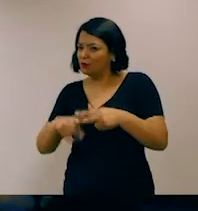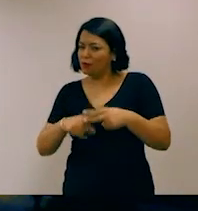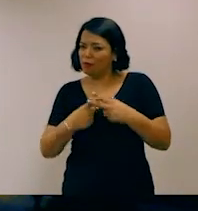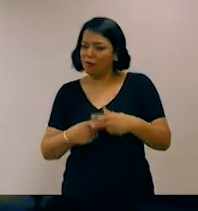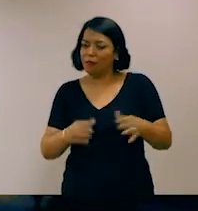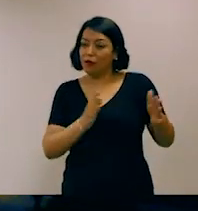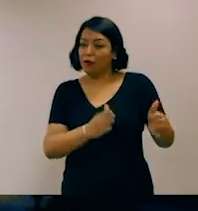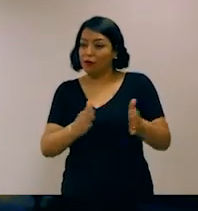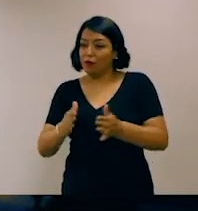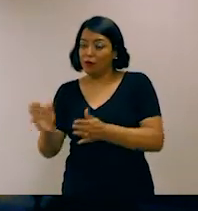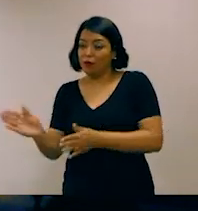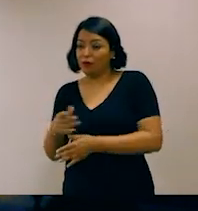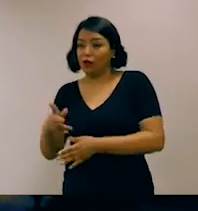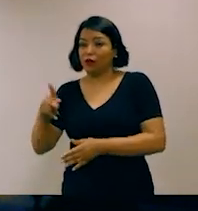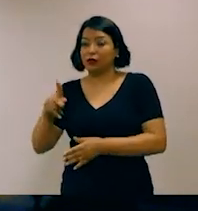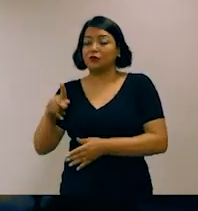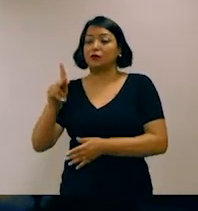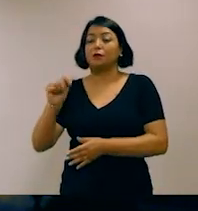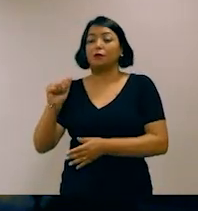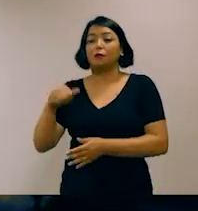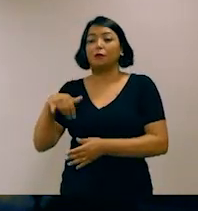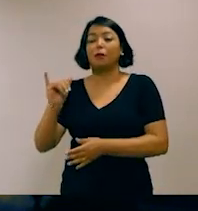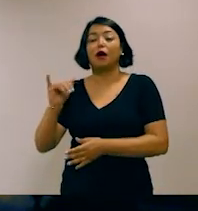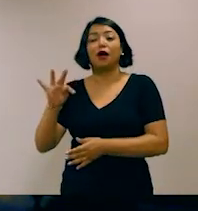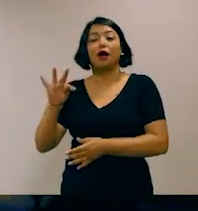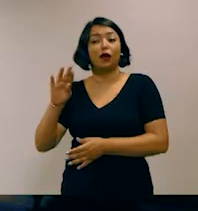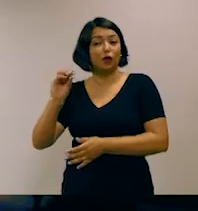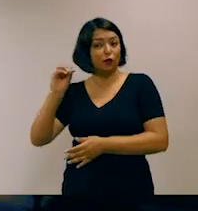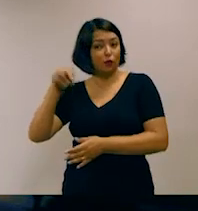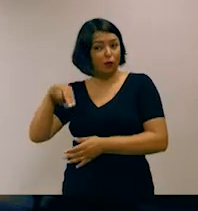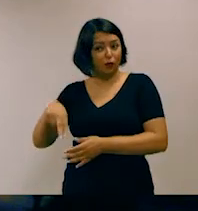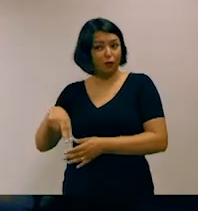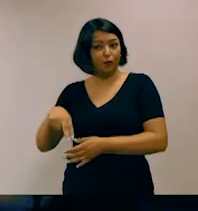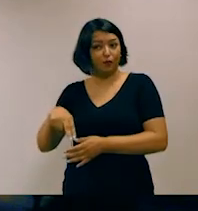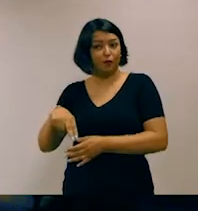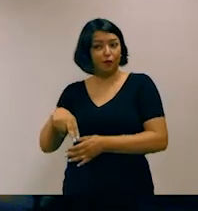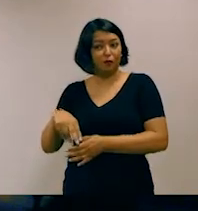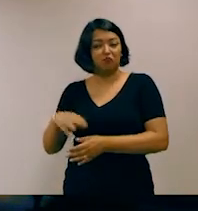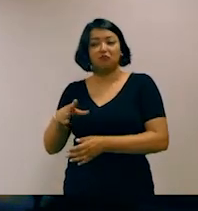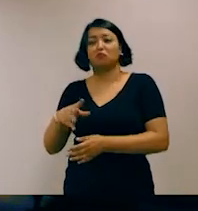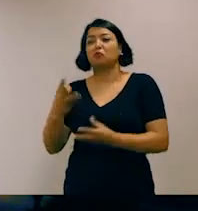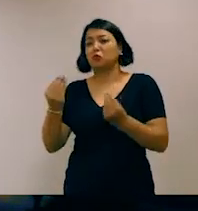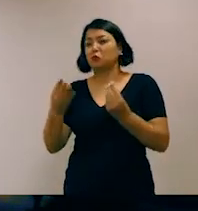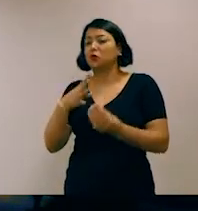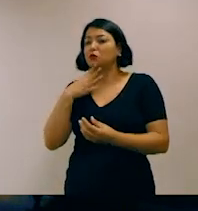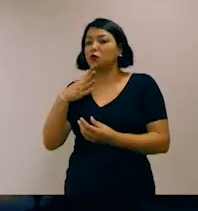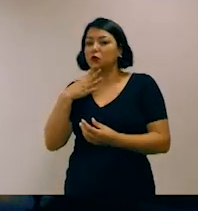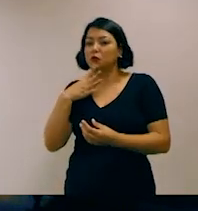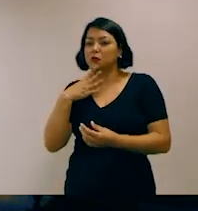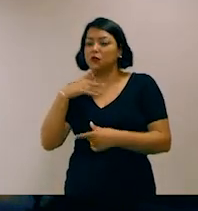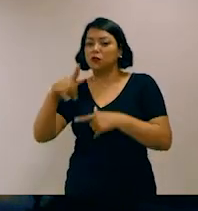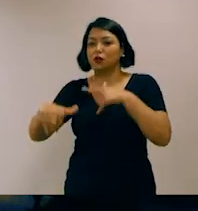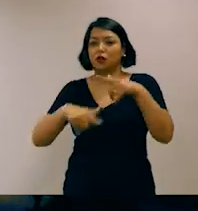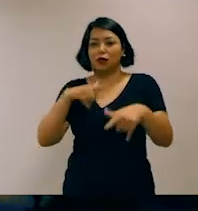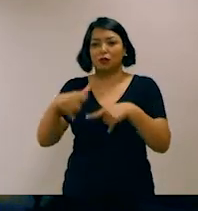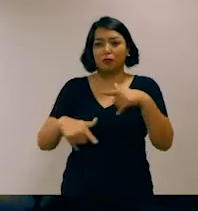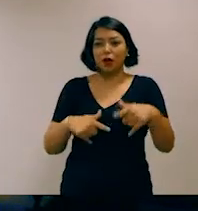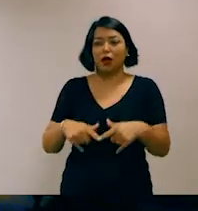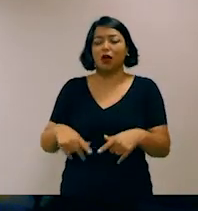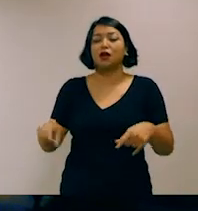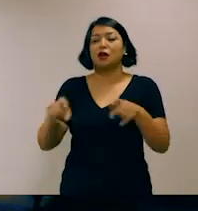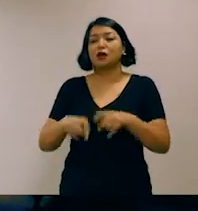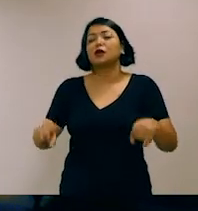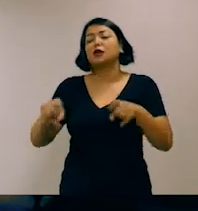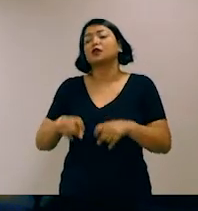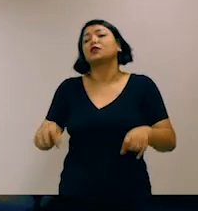tools, several Python libraries, and you can see this on the slide. They are well-known libraries if you